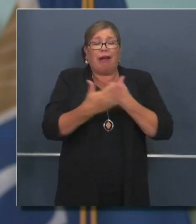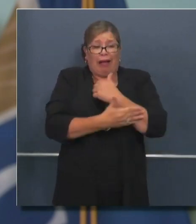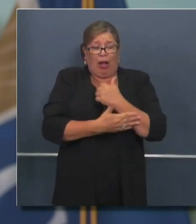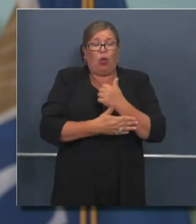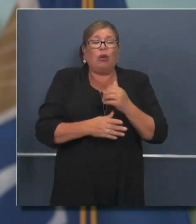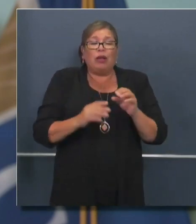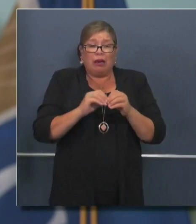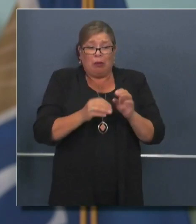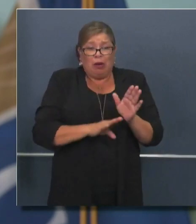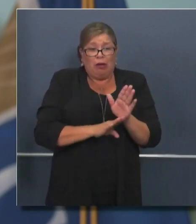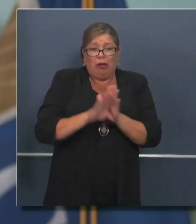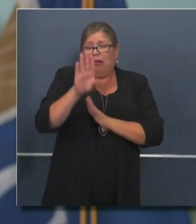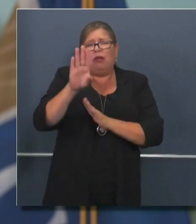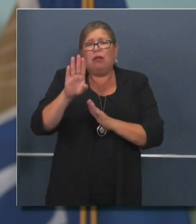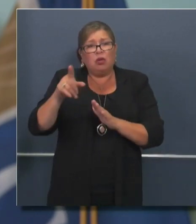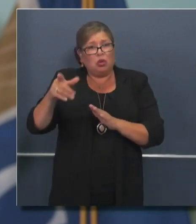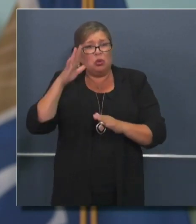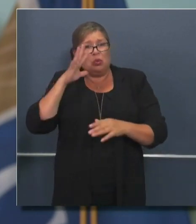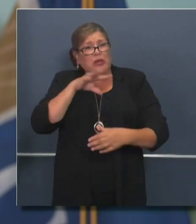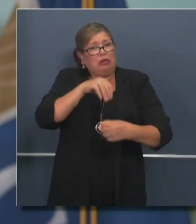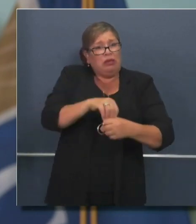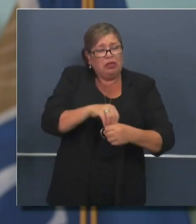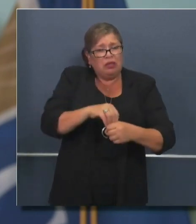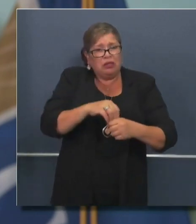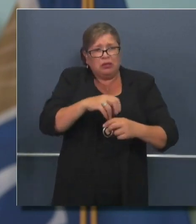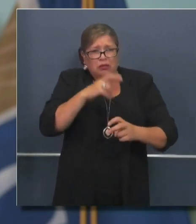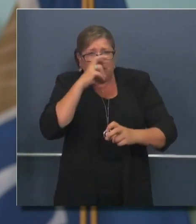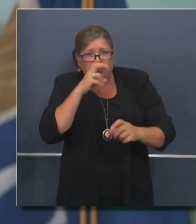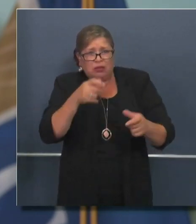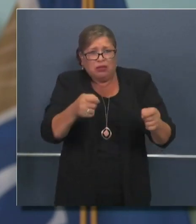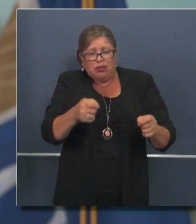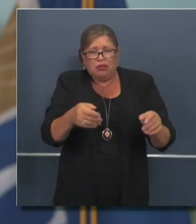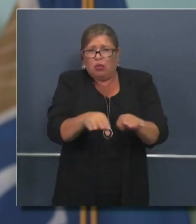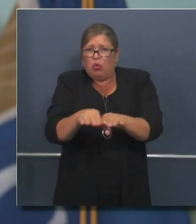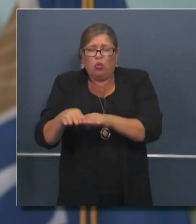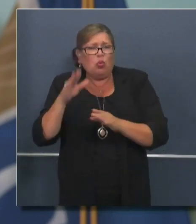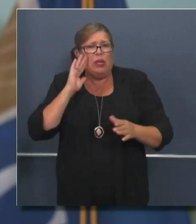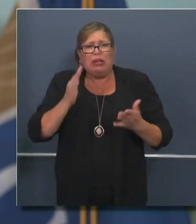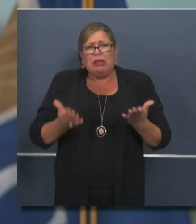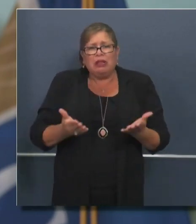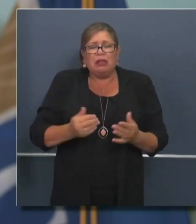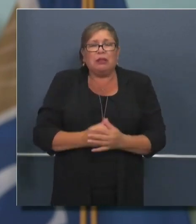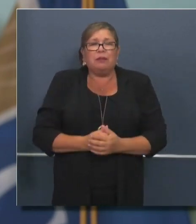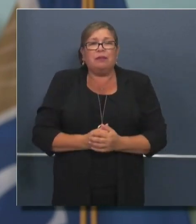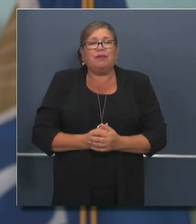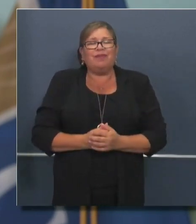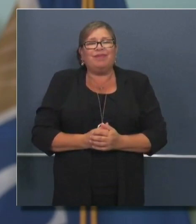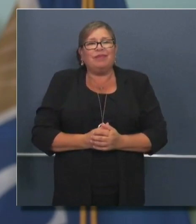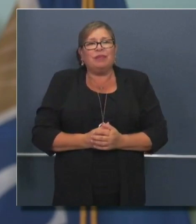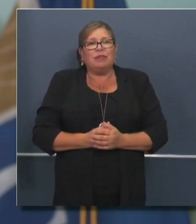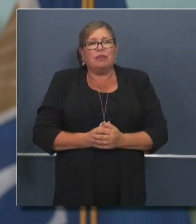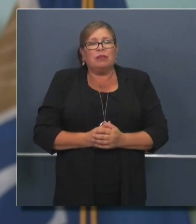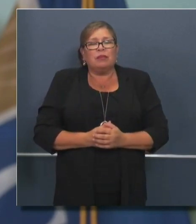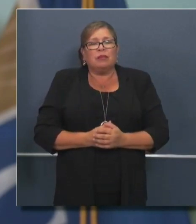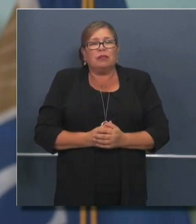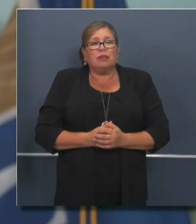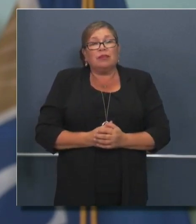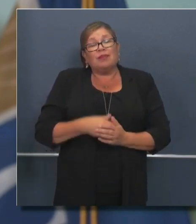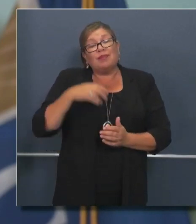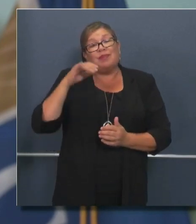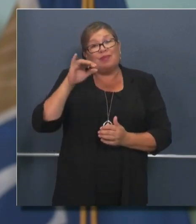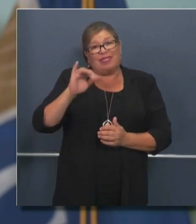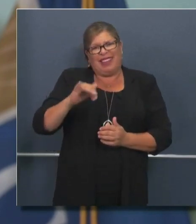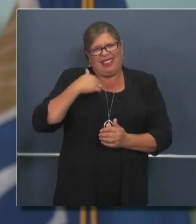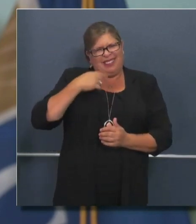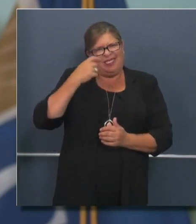Well, that's exactly what we set out in the dialogue today and what we put up on our websites, the targeted